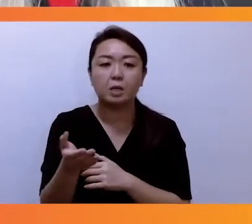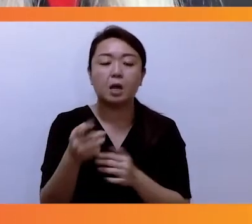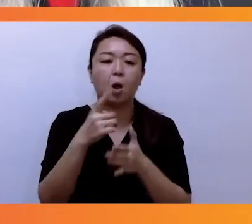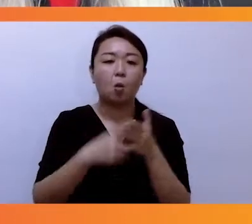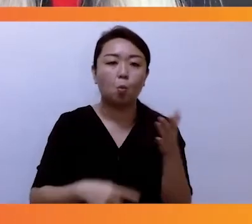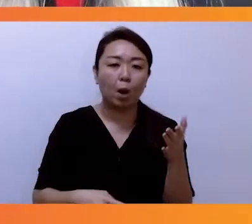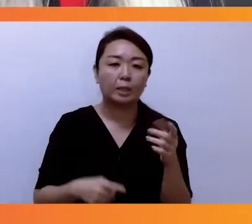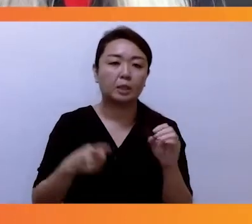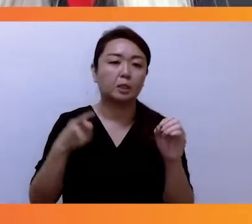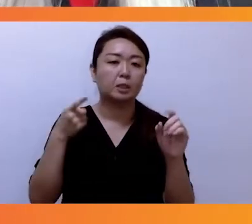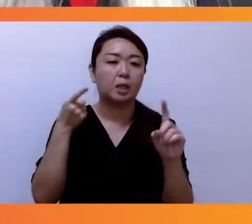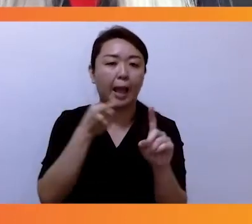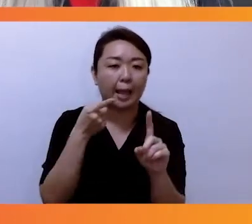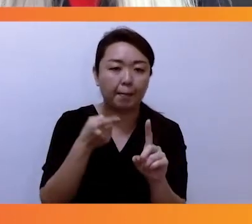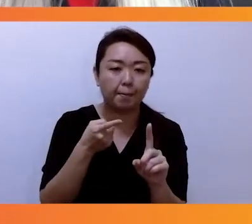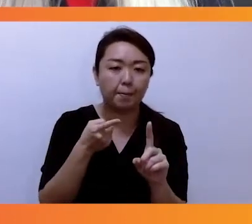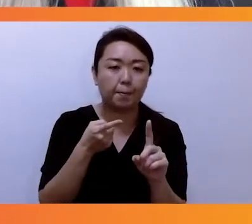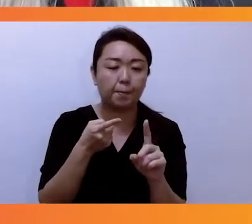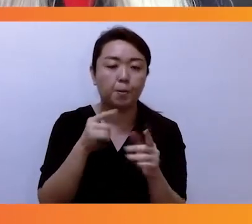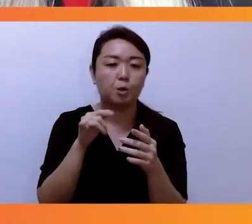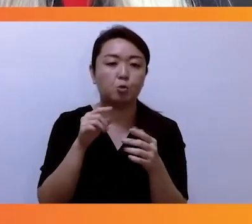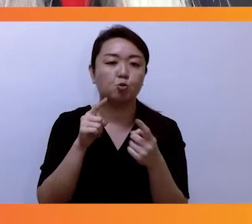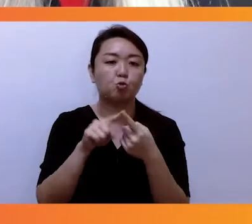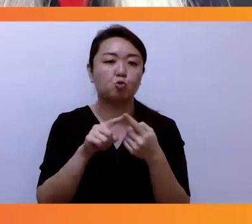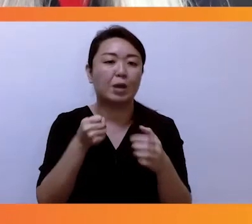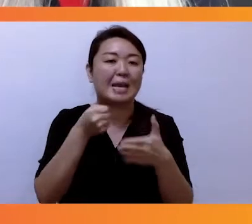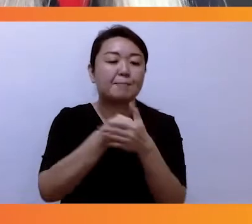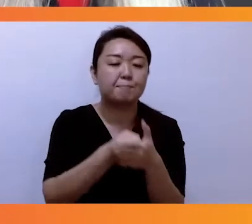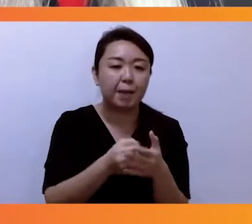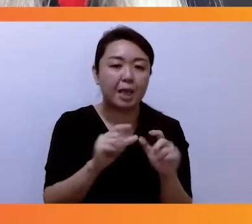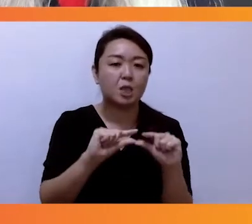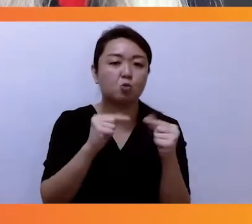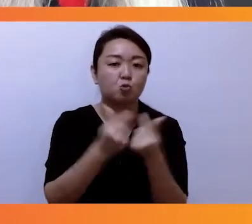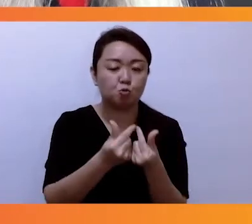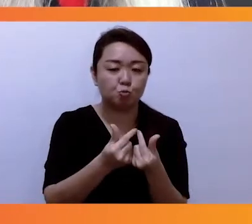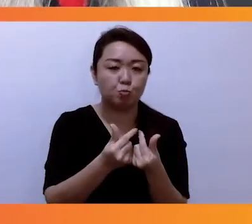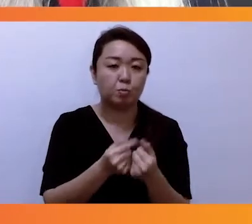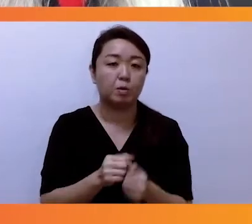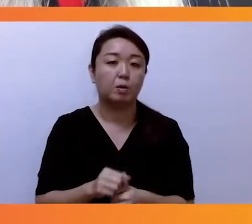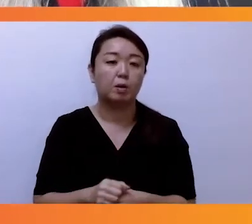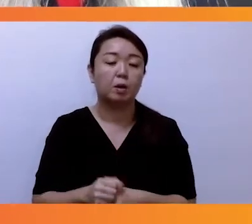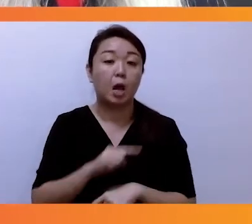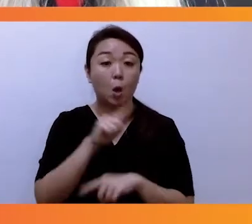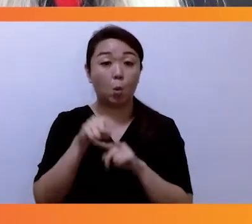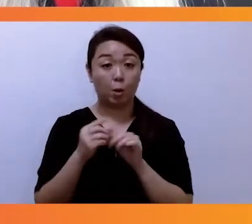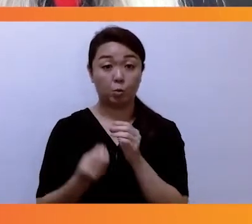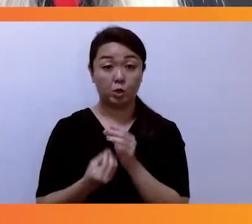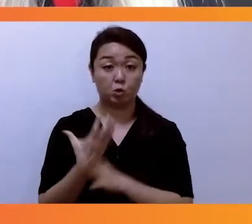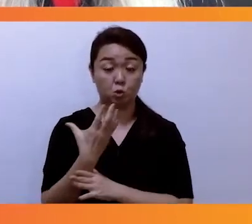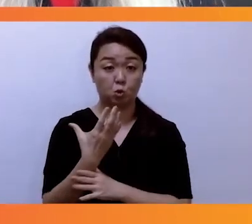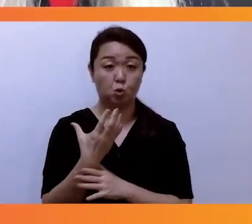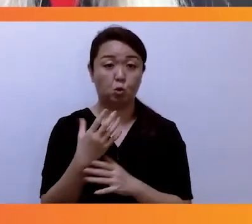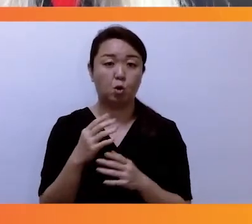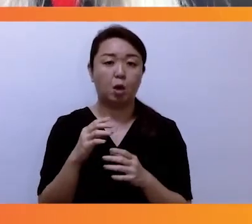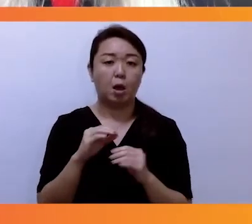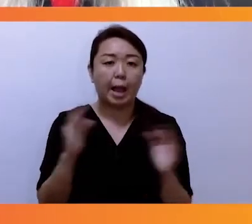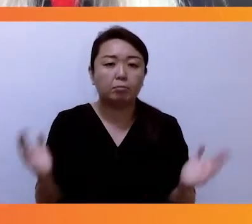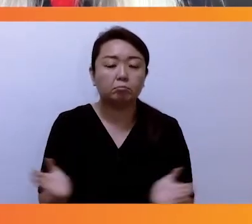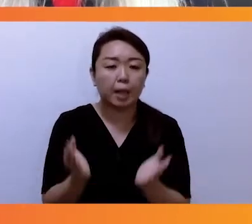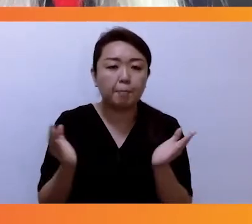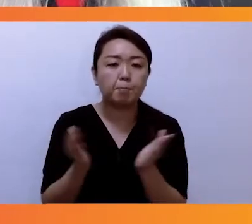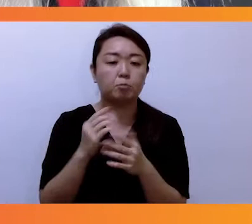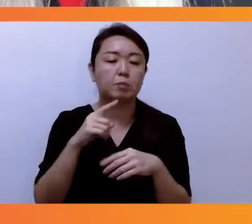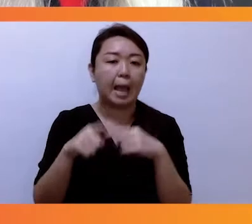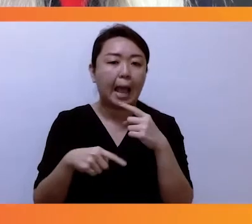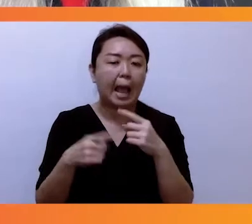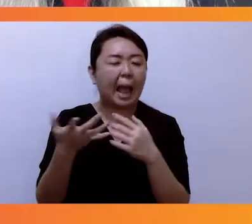key objectives intended to impact the population? When we grow and foster any part